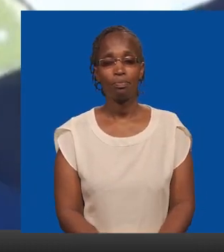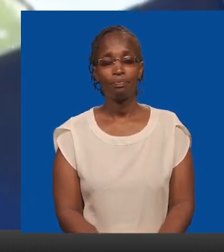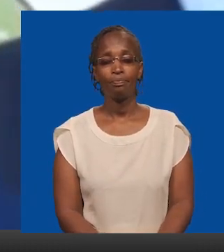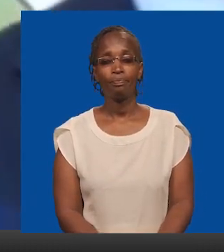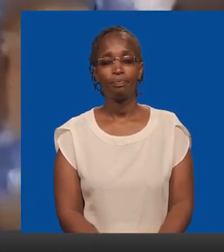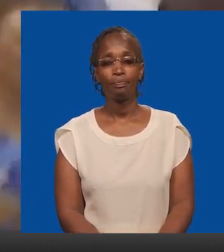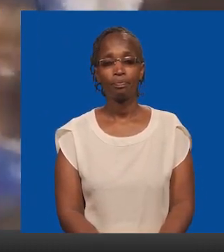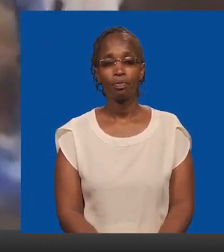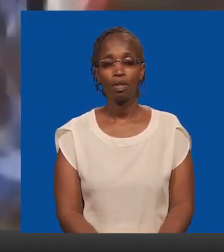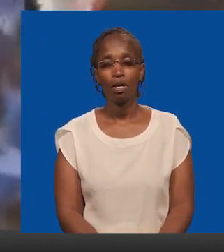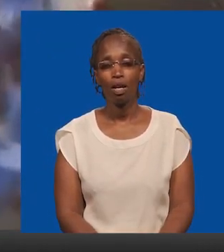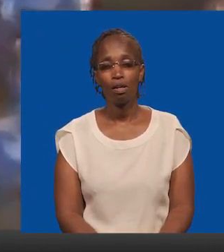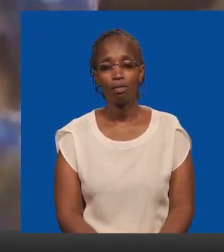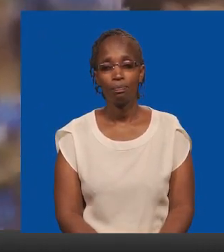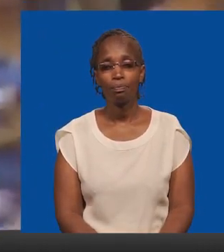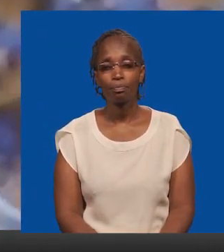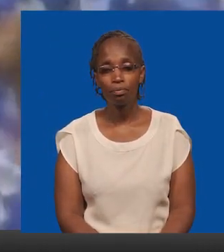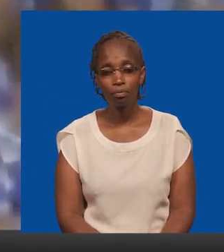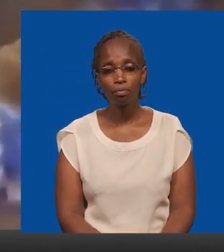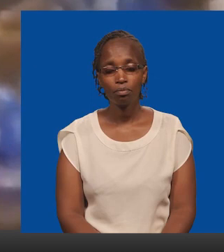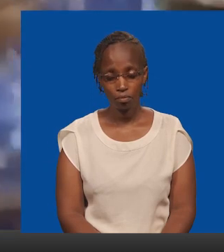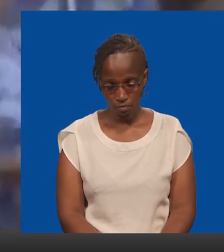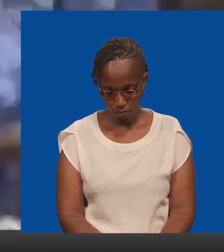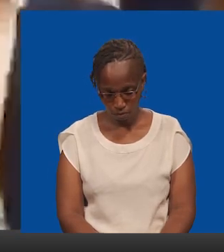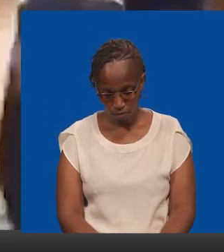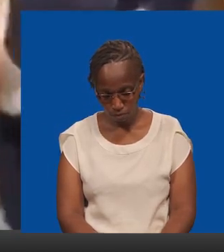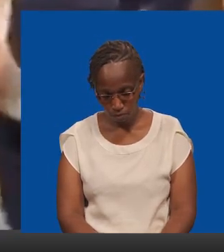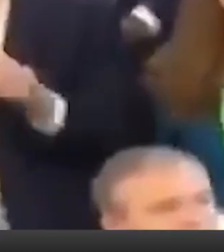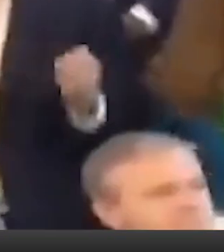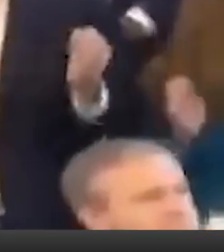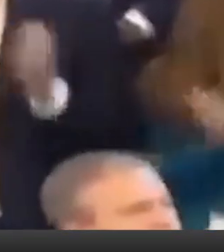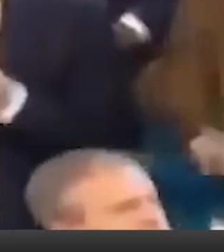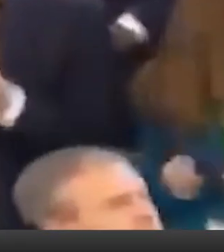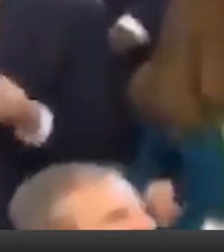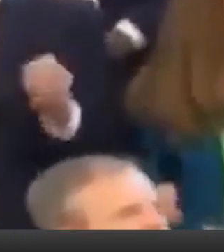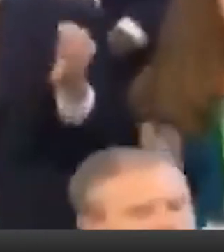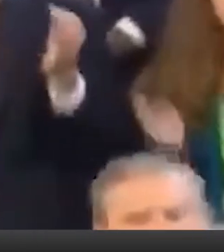you very much and goodbye. Zablon, Mashari Undugu TV.